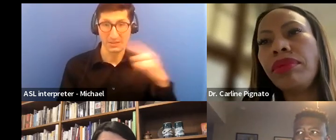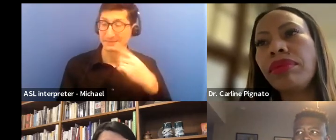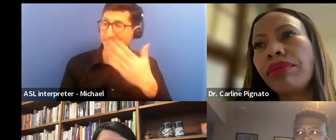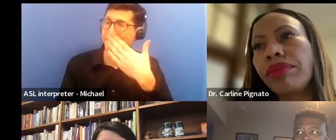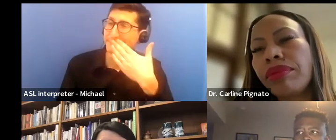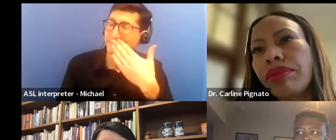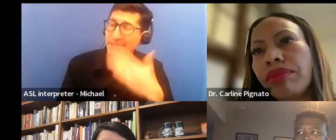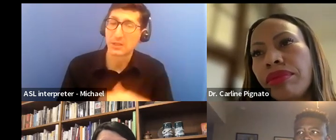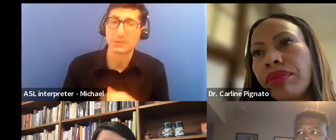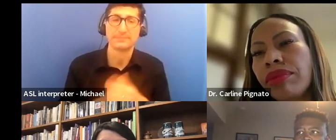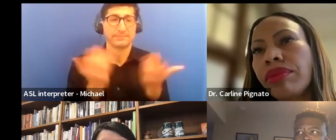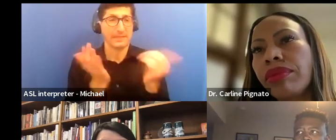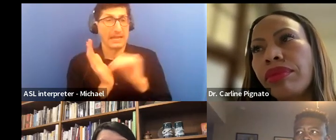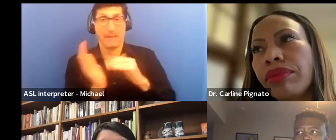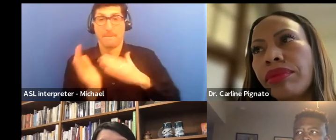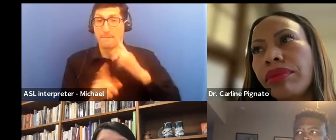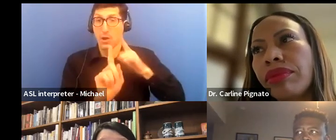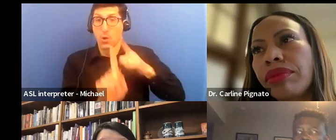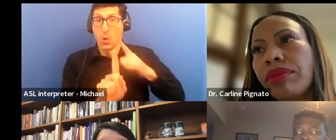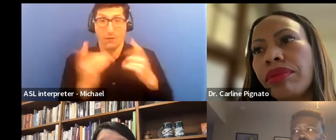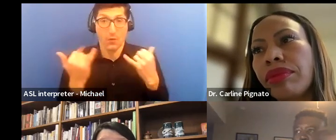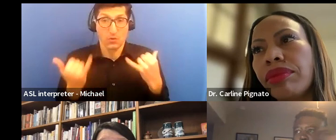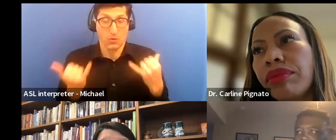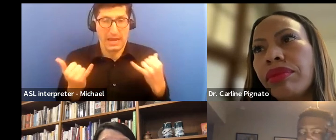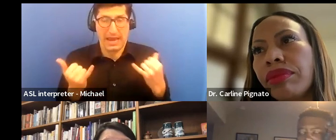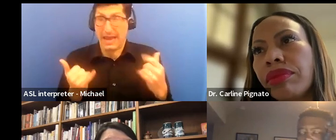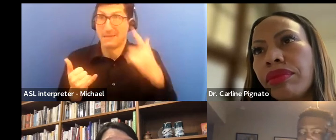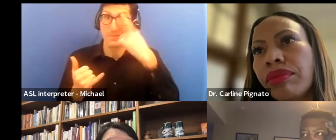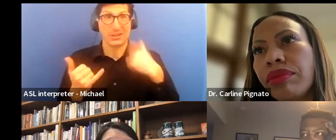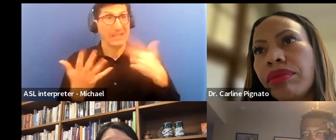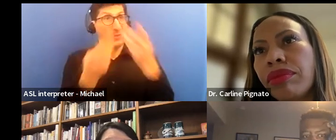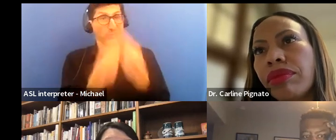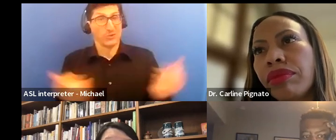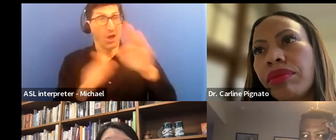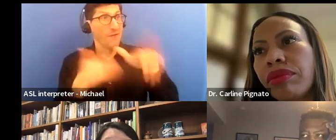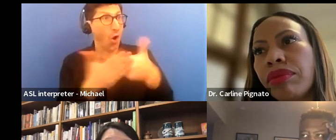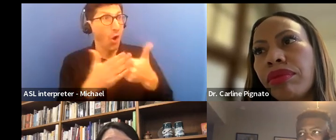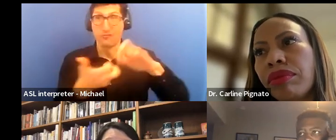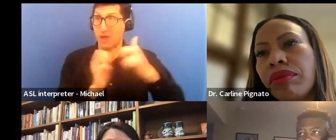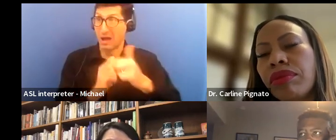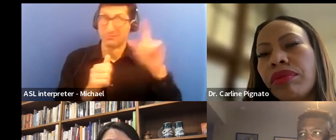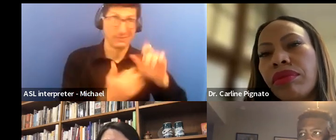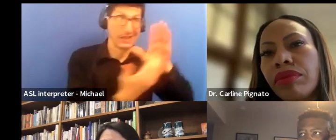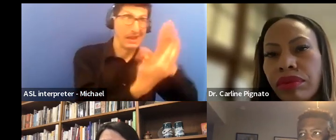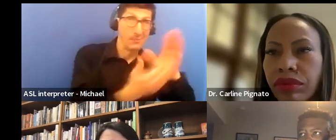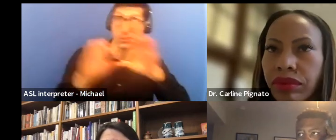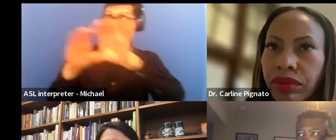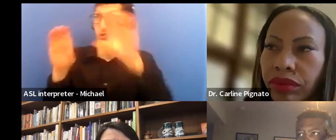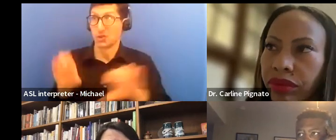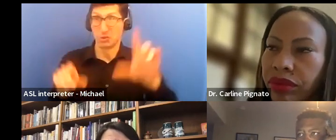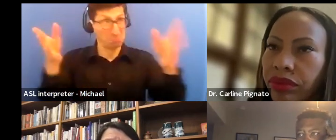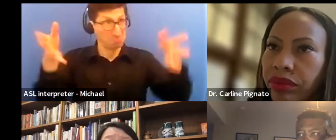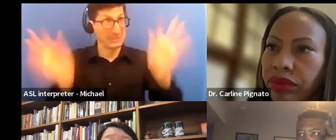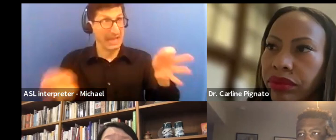again, my goal today is not so much to completely resolve the question of do we need to be in person or can we do some